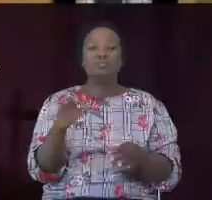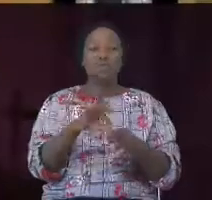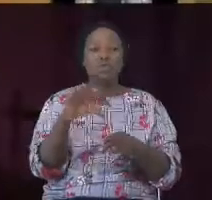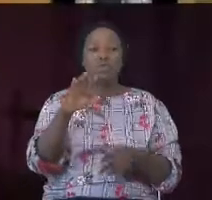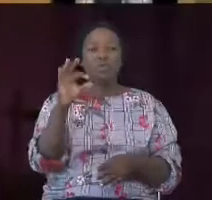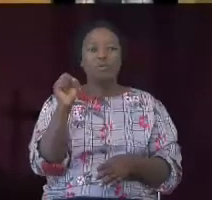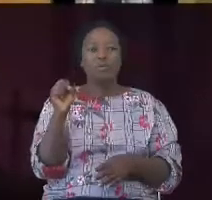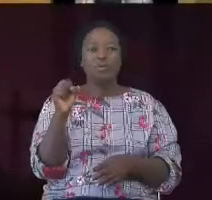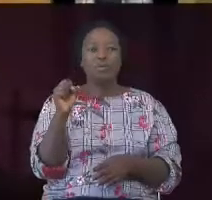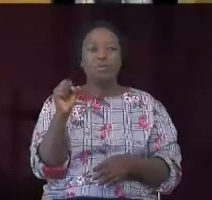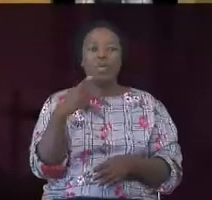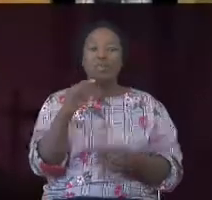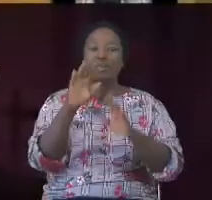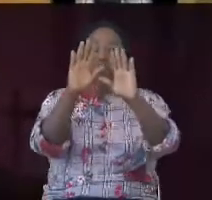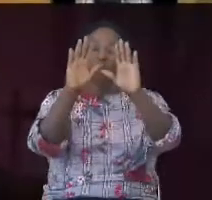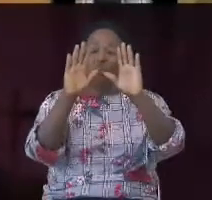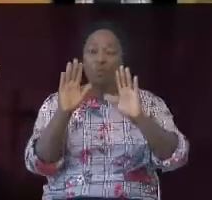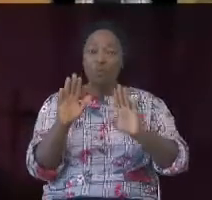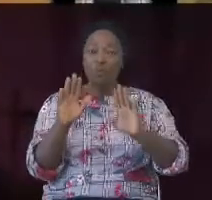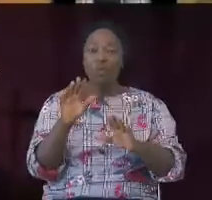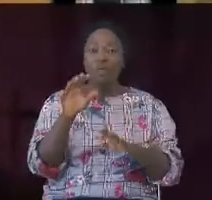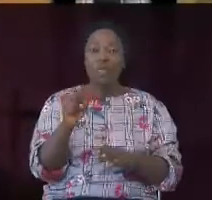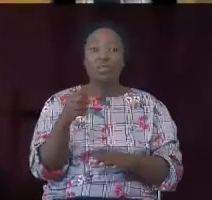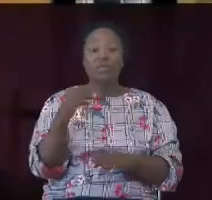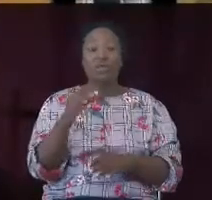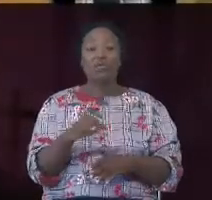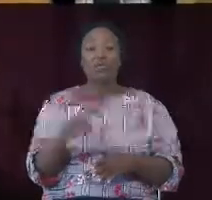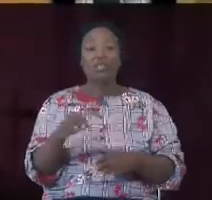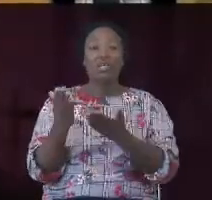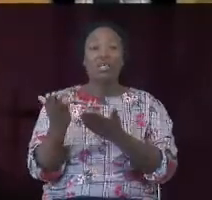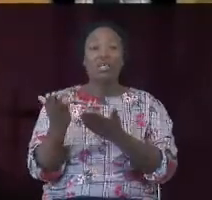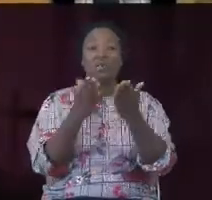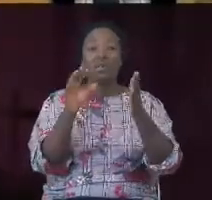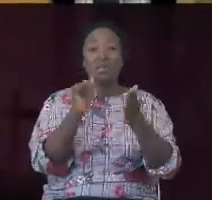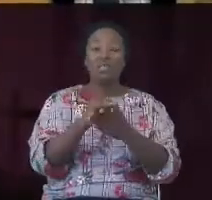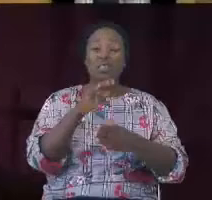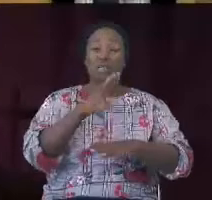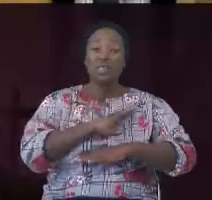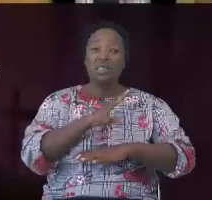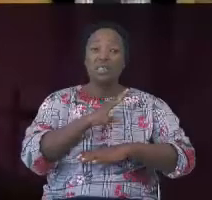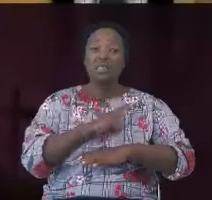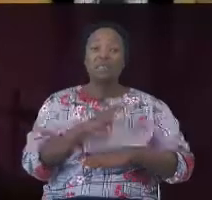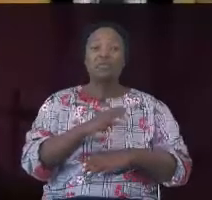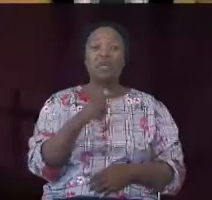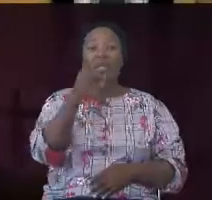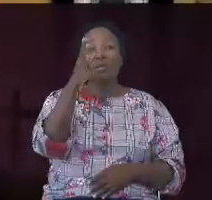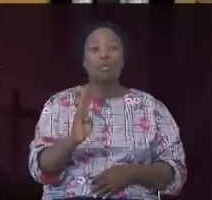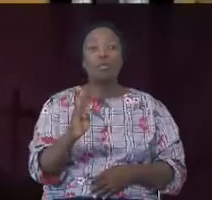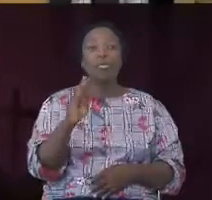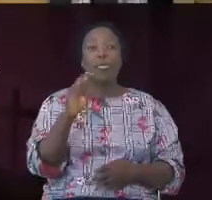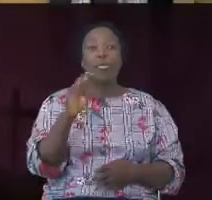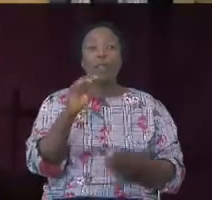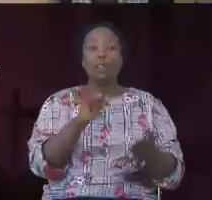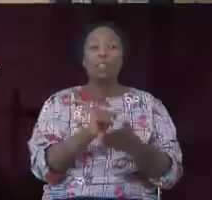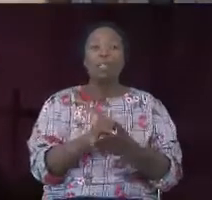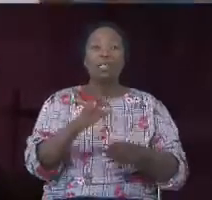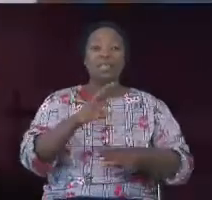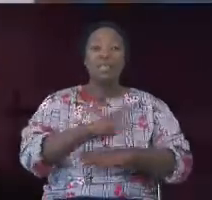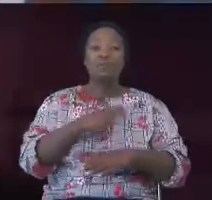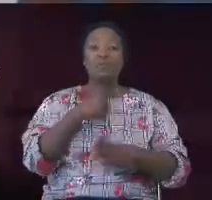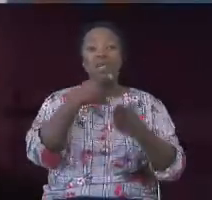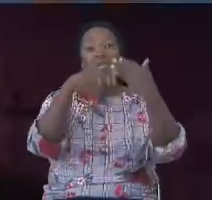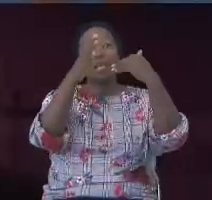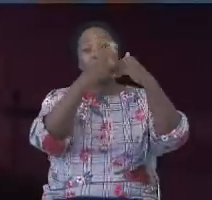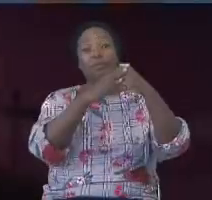seeking our souls the wonder of his sacrifice that pleases god the